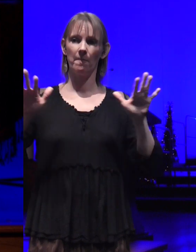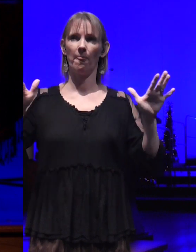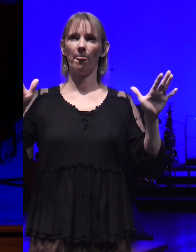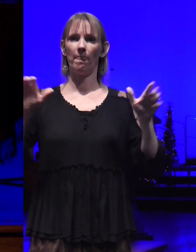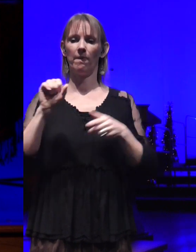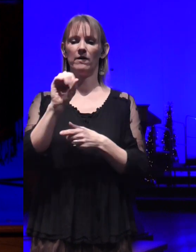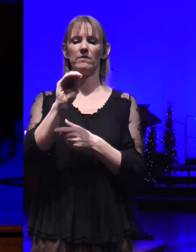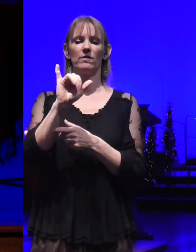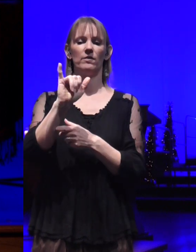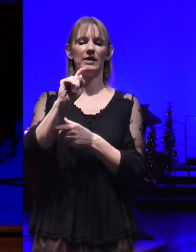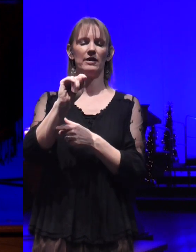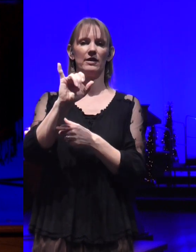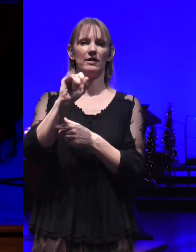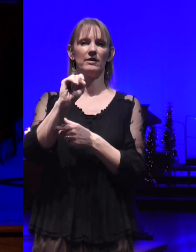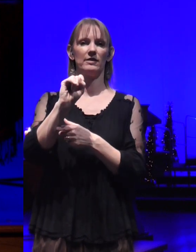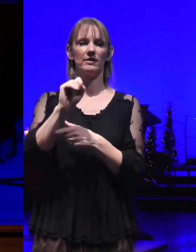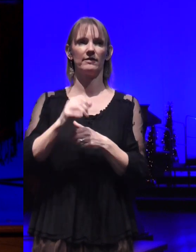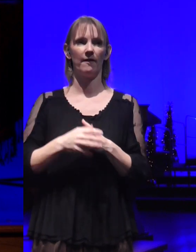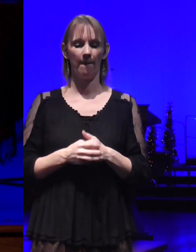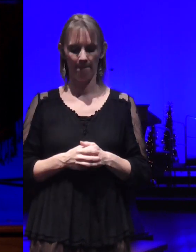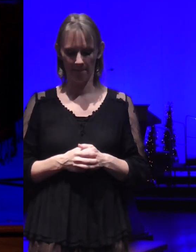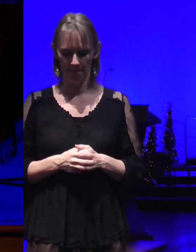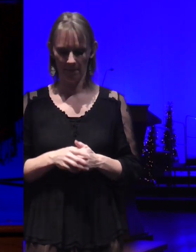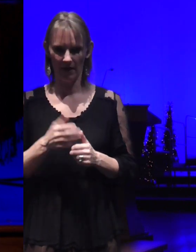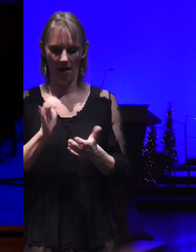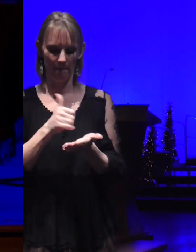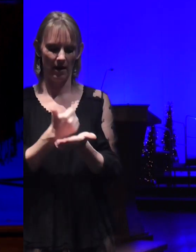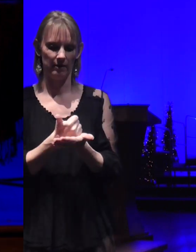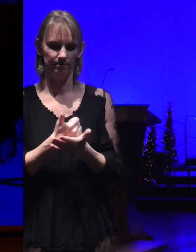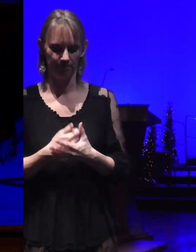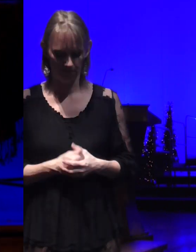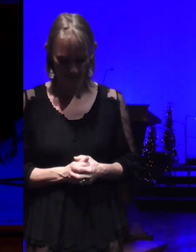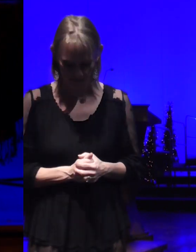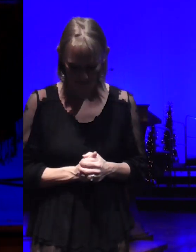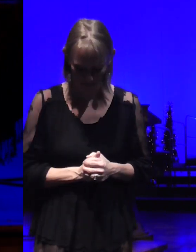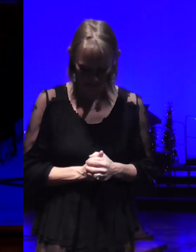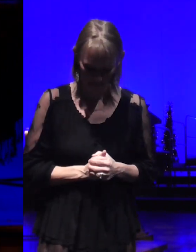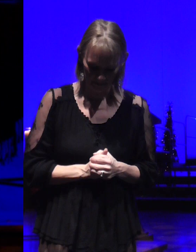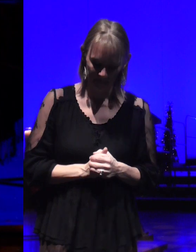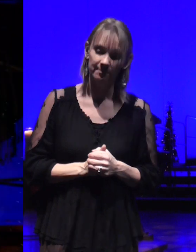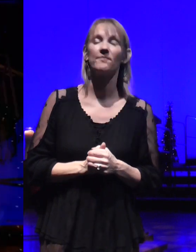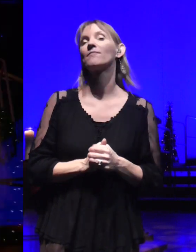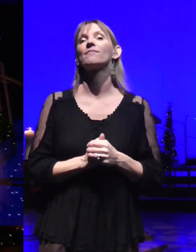and so it is. Amen.